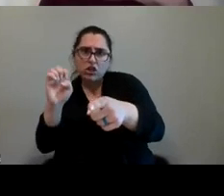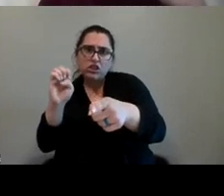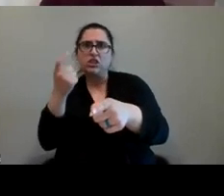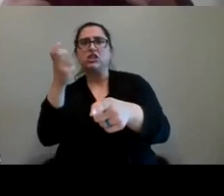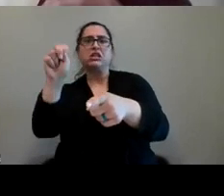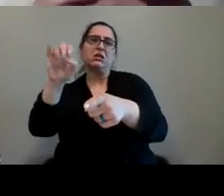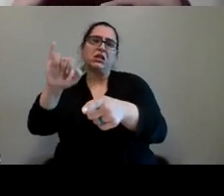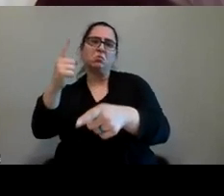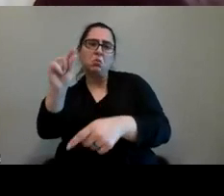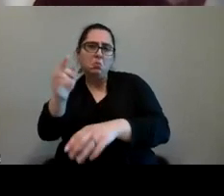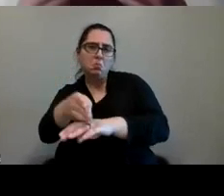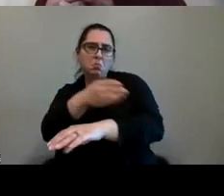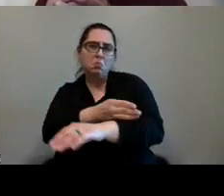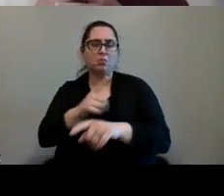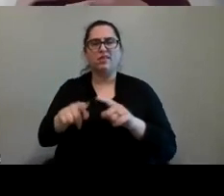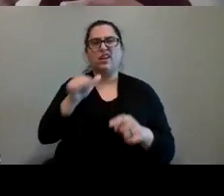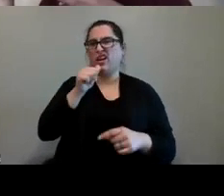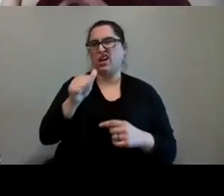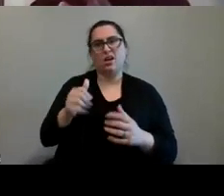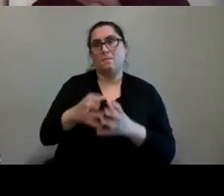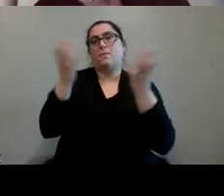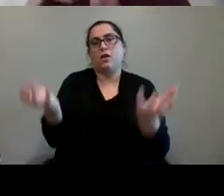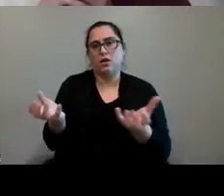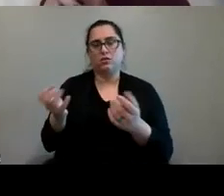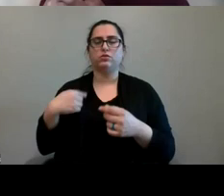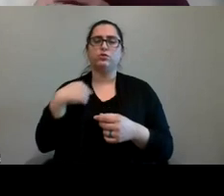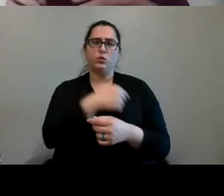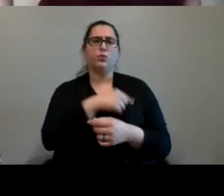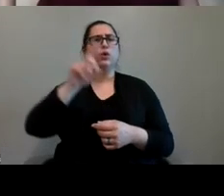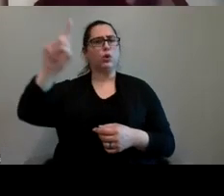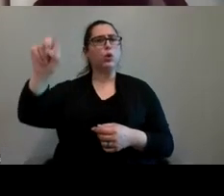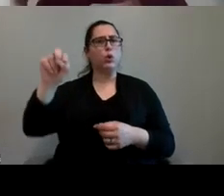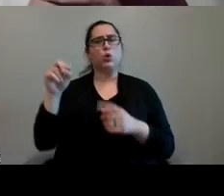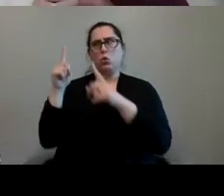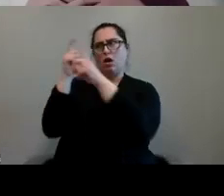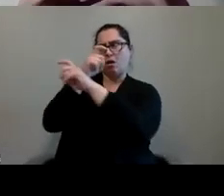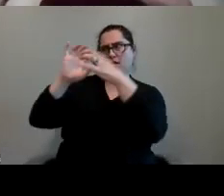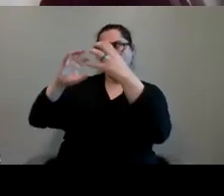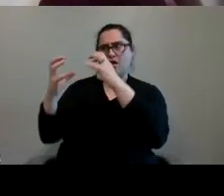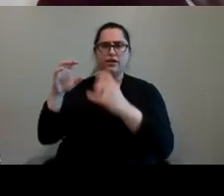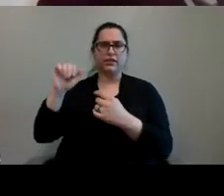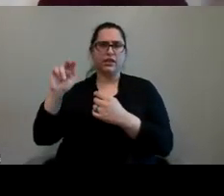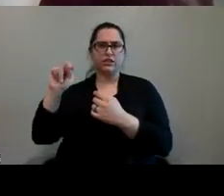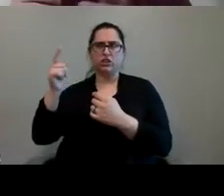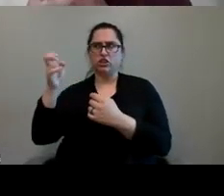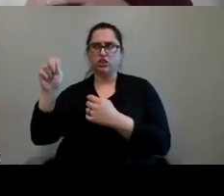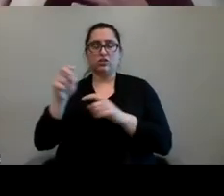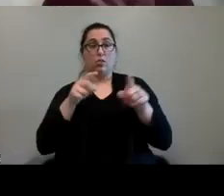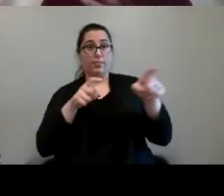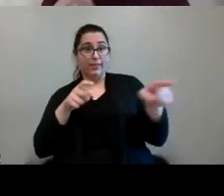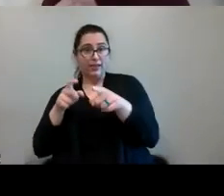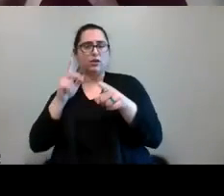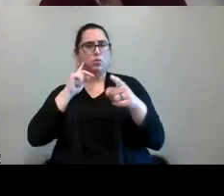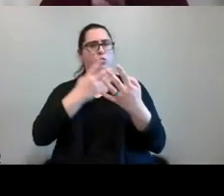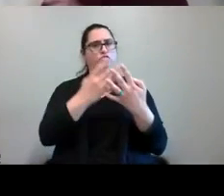Yeah, so ultimately we are screening these variants against complex antigens. So if it's acquiring specificity to complex antigen,